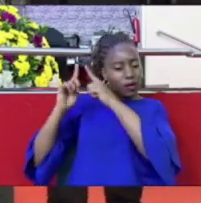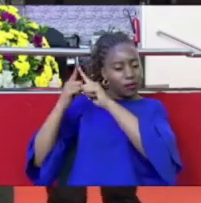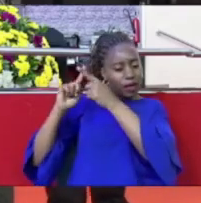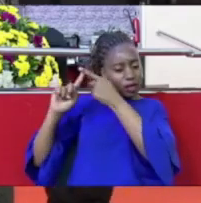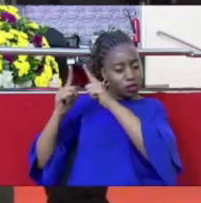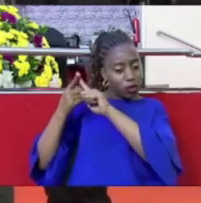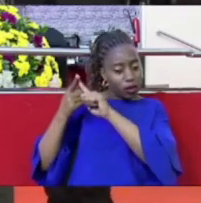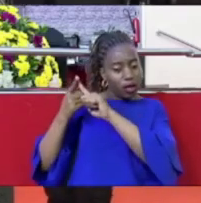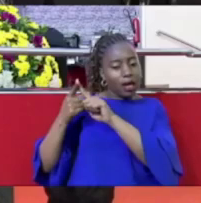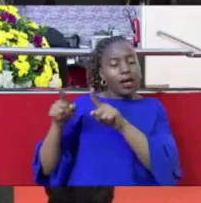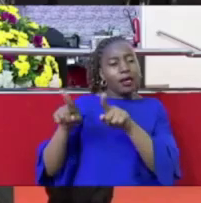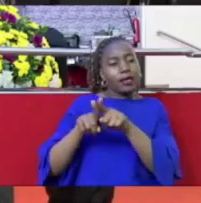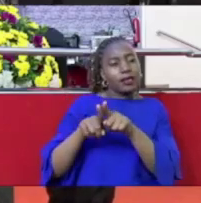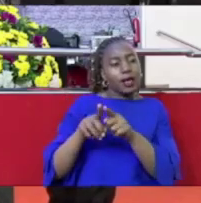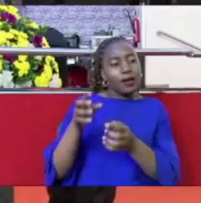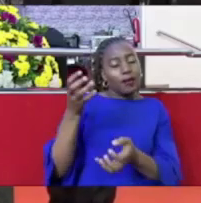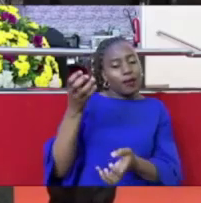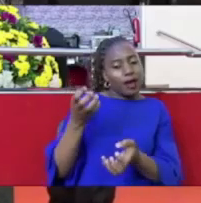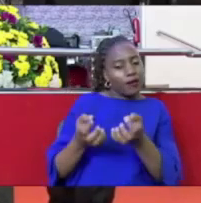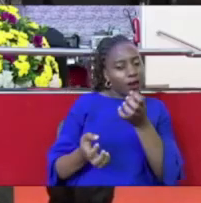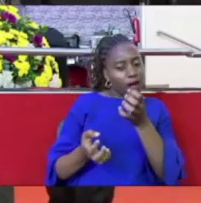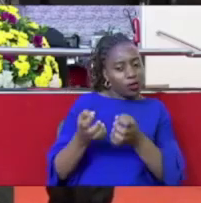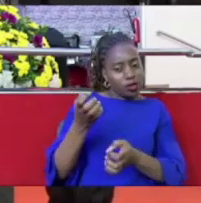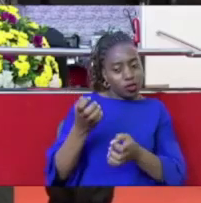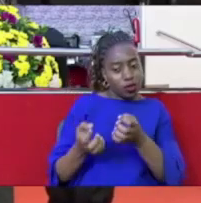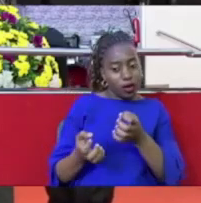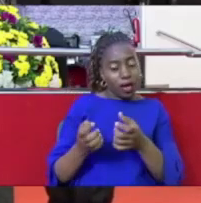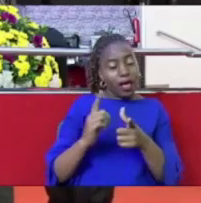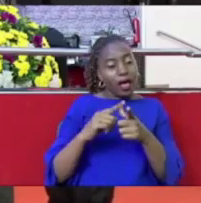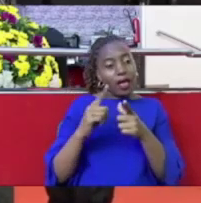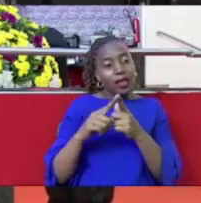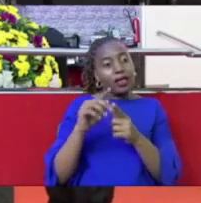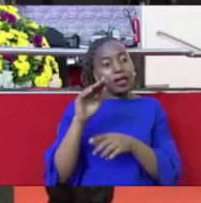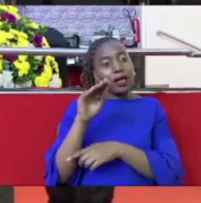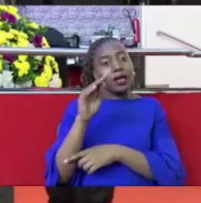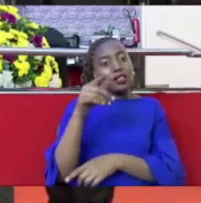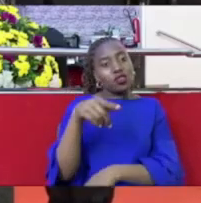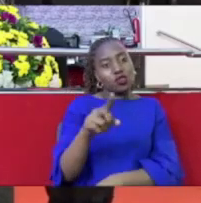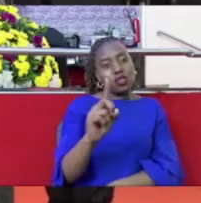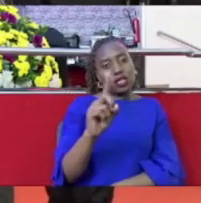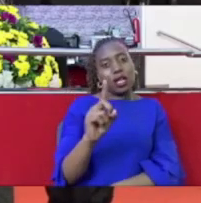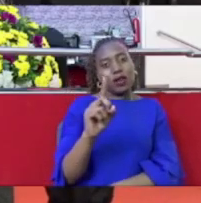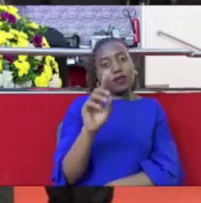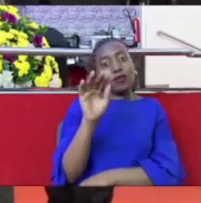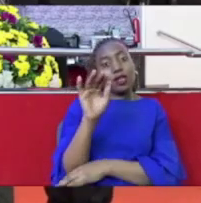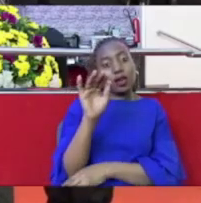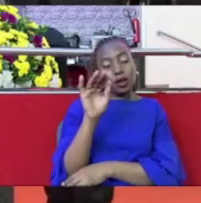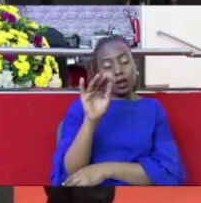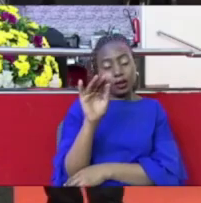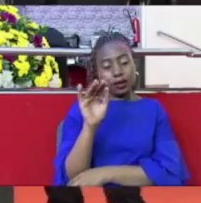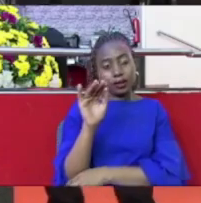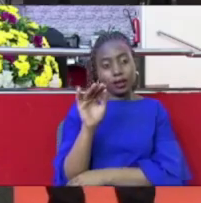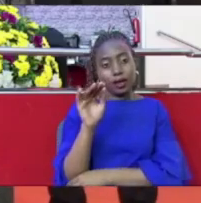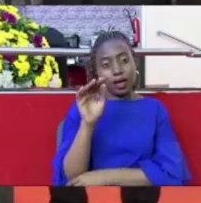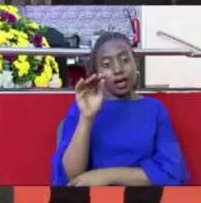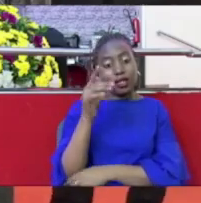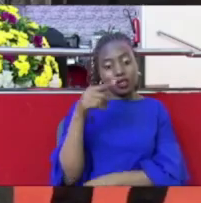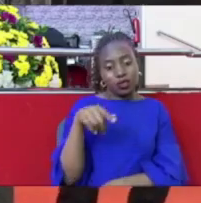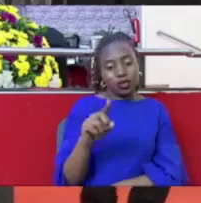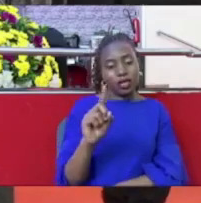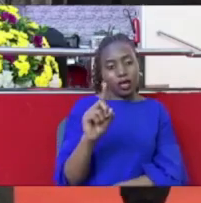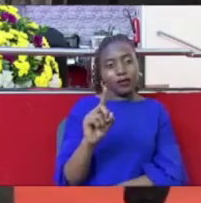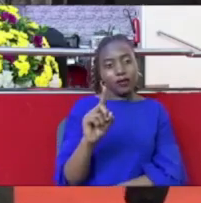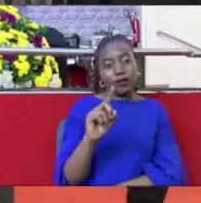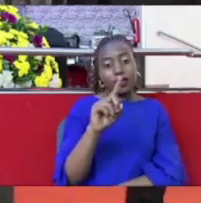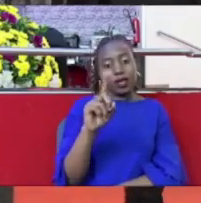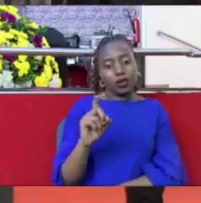and evaluation. And then you ask yourself that question. What is this that